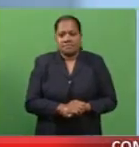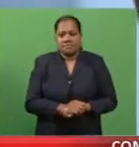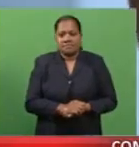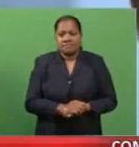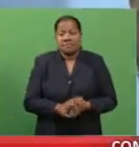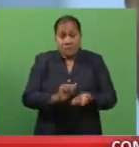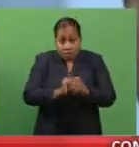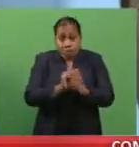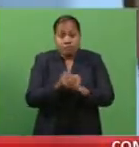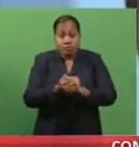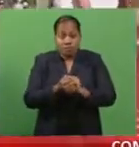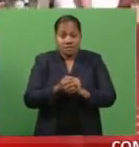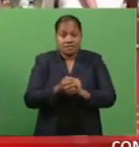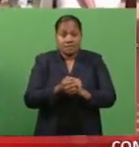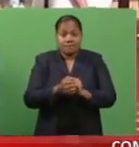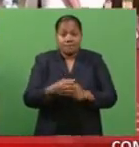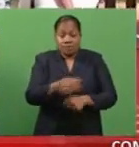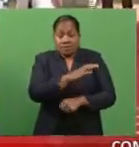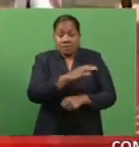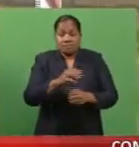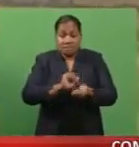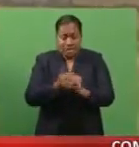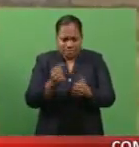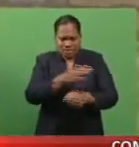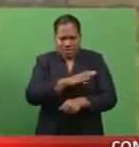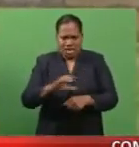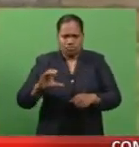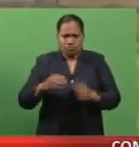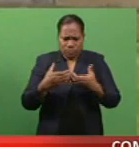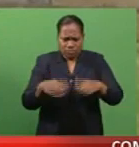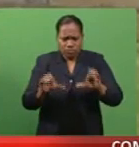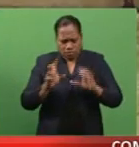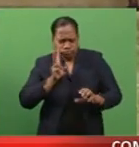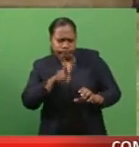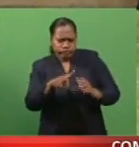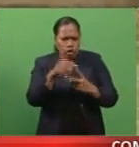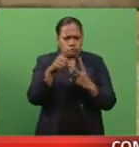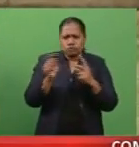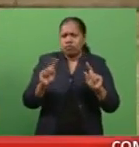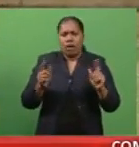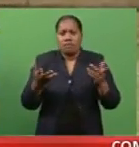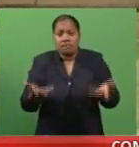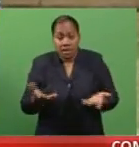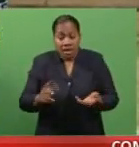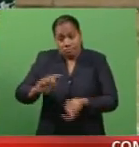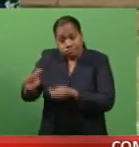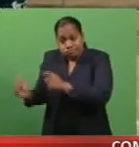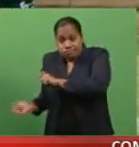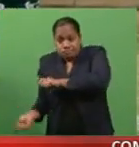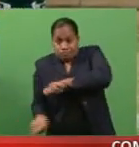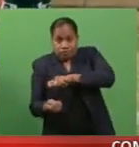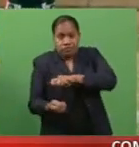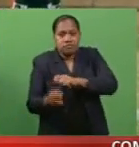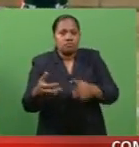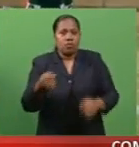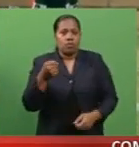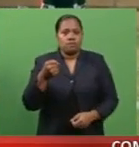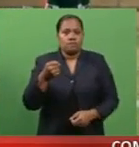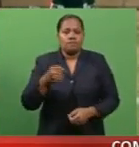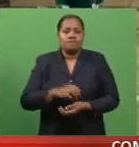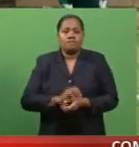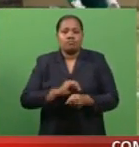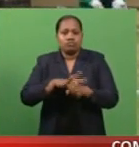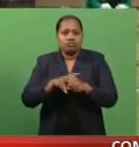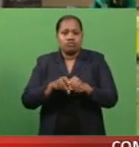In sports, after the break, Games Council to look at options. And cricket bowled out by COVID-19.